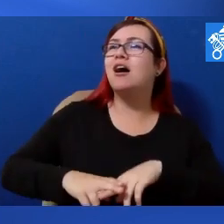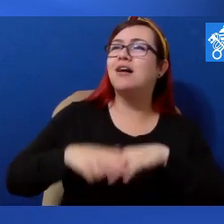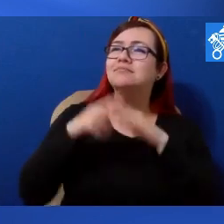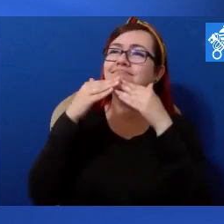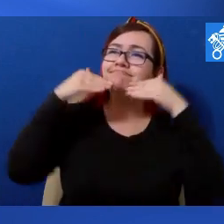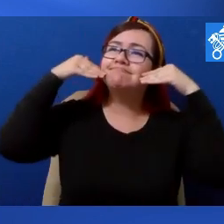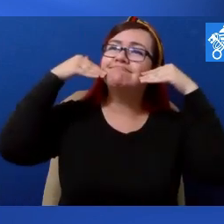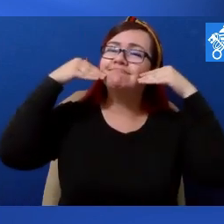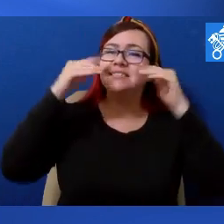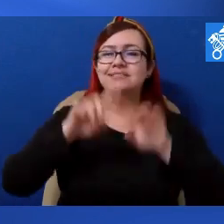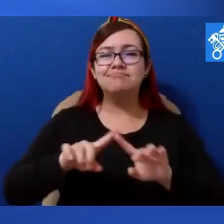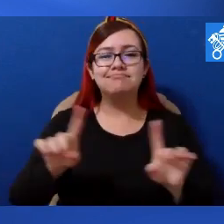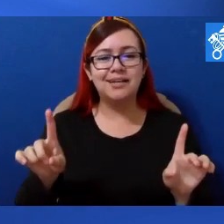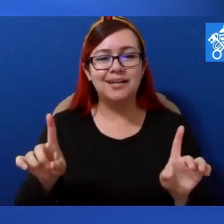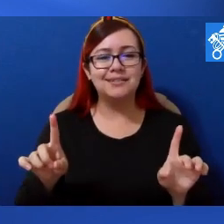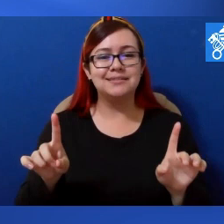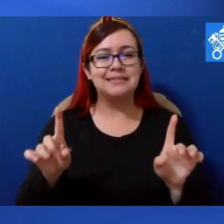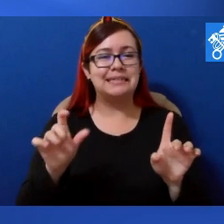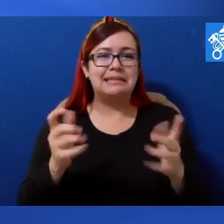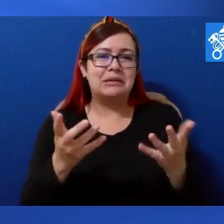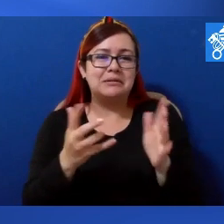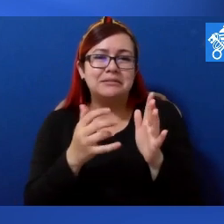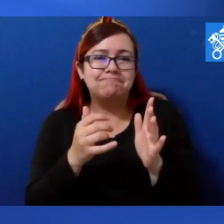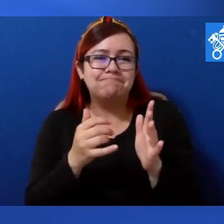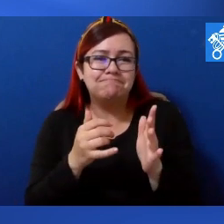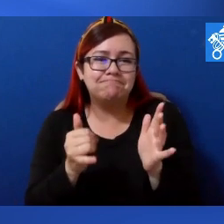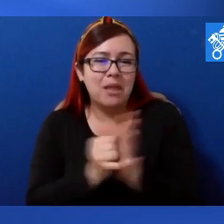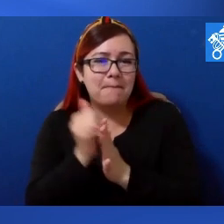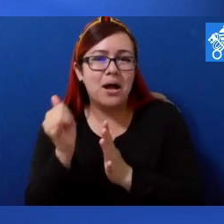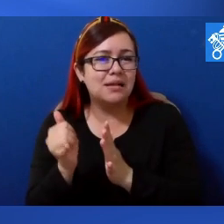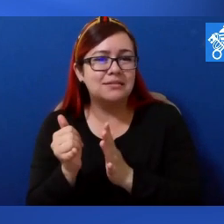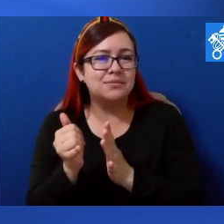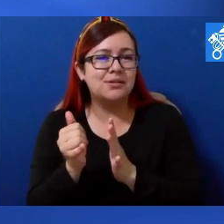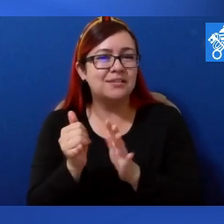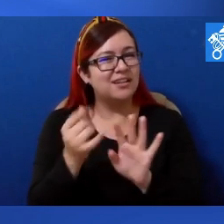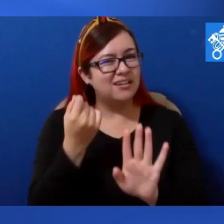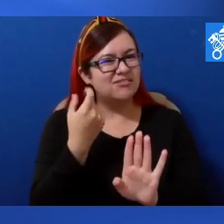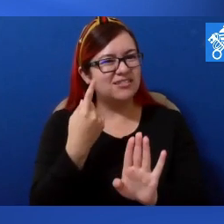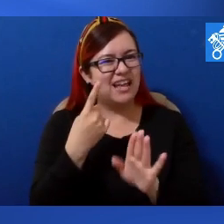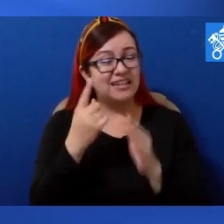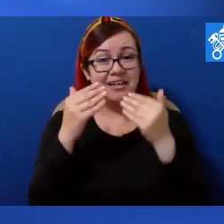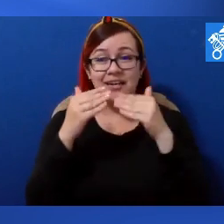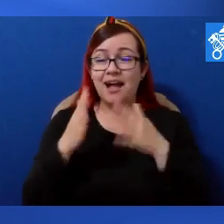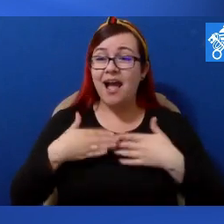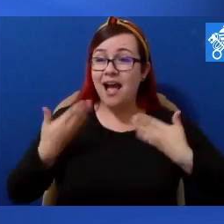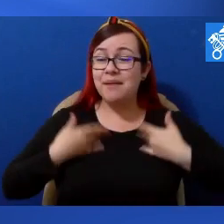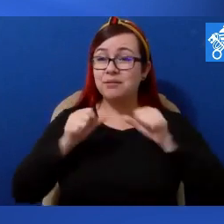joyful, cheerful, and fulfilled. Yet, besides not being possible, that would not be